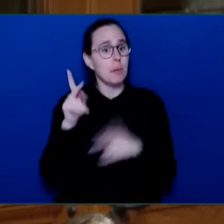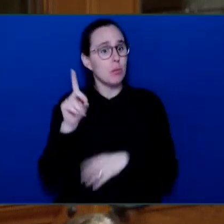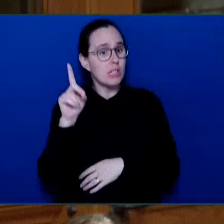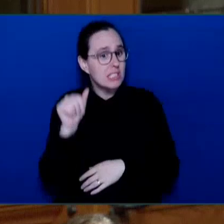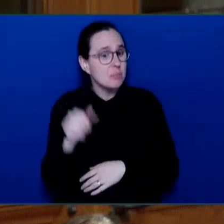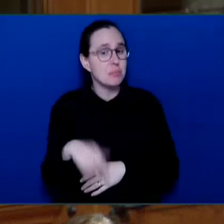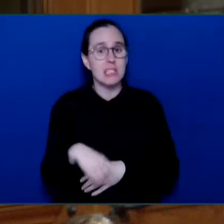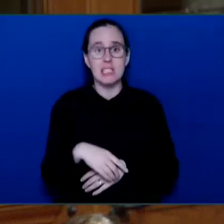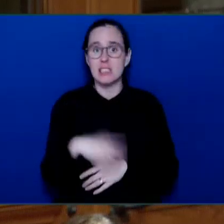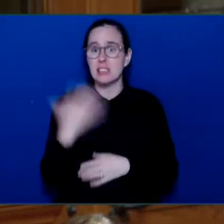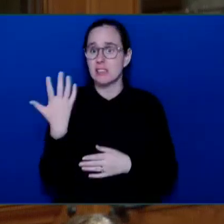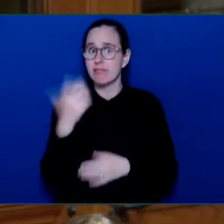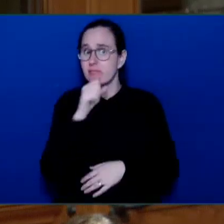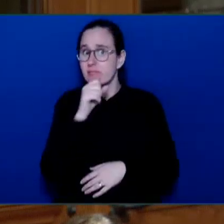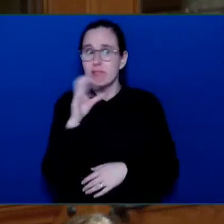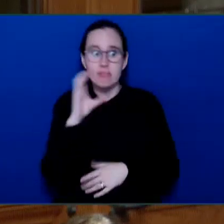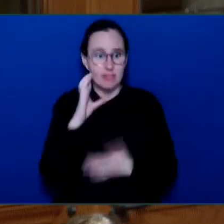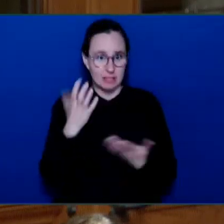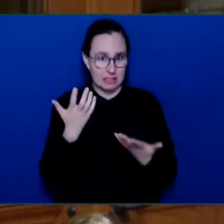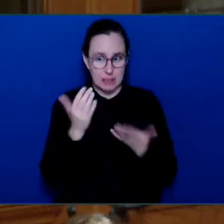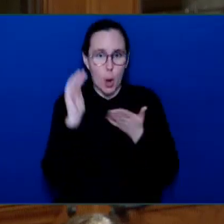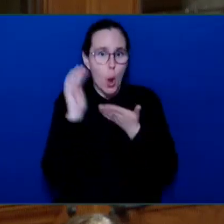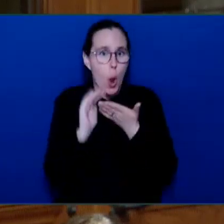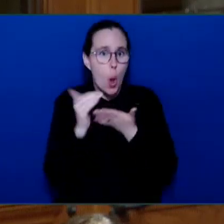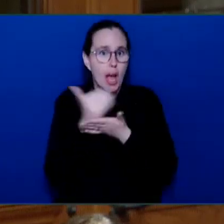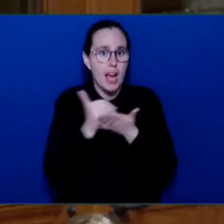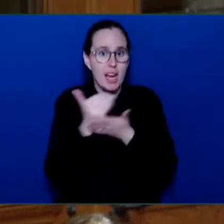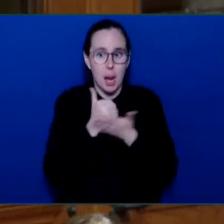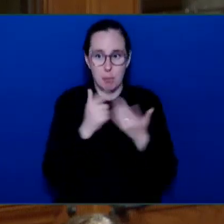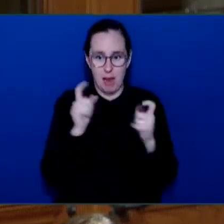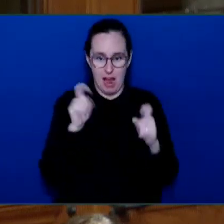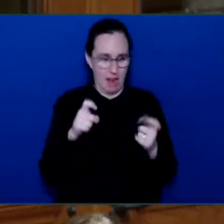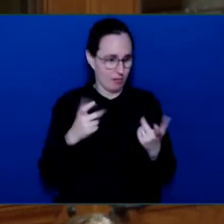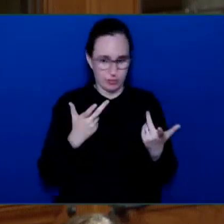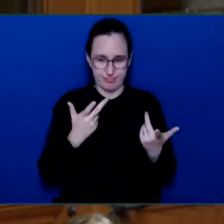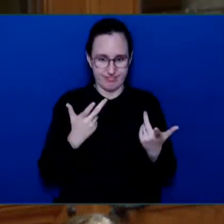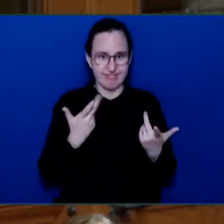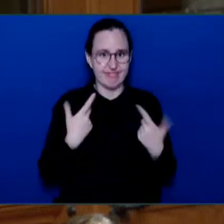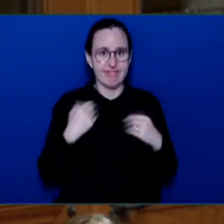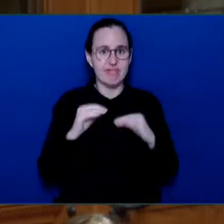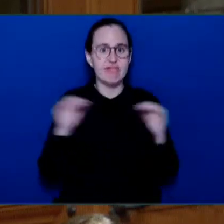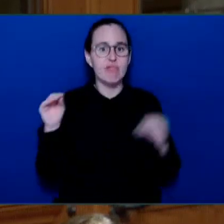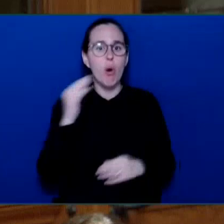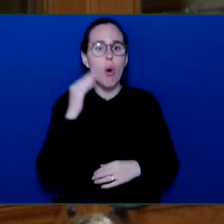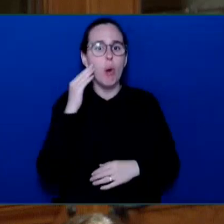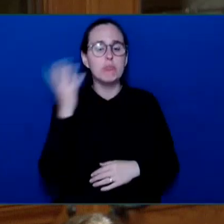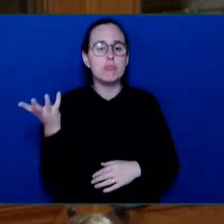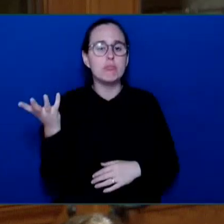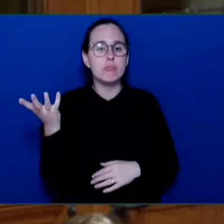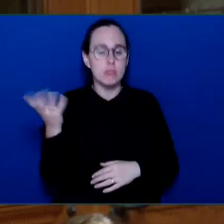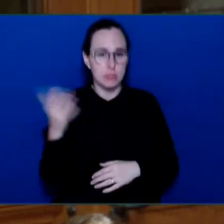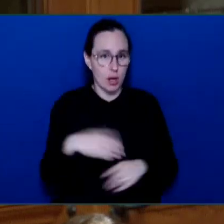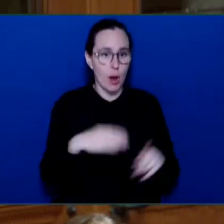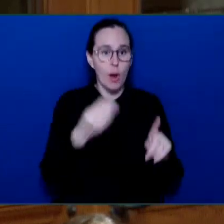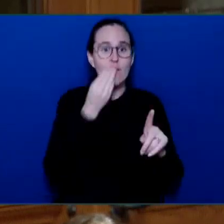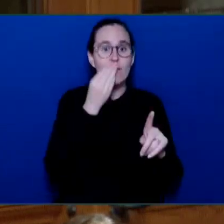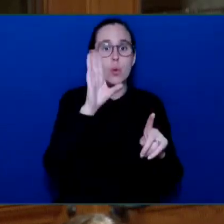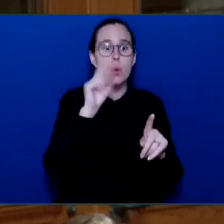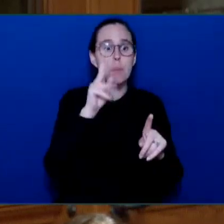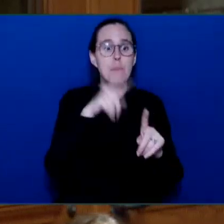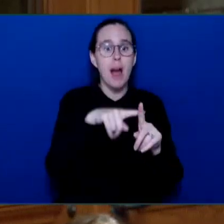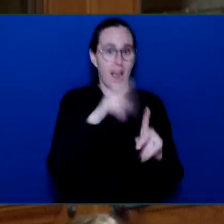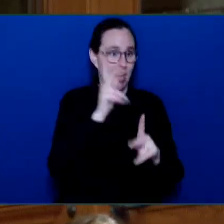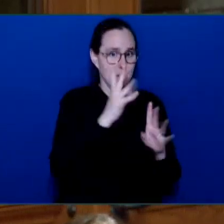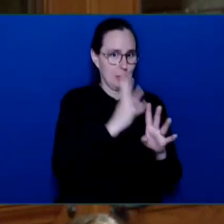are increasingly serving people who are working full-time and still can't make ends meet. How is this government responding to